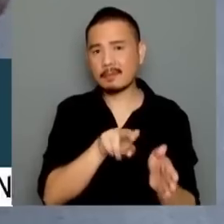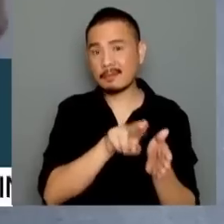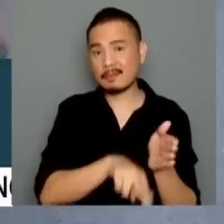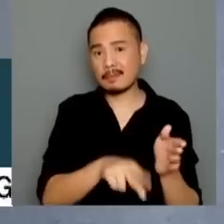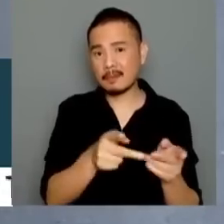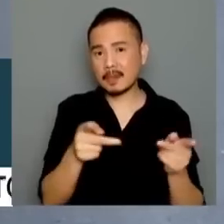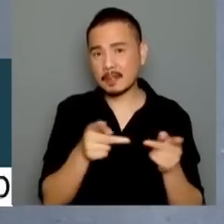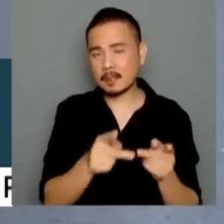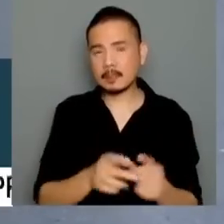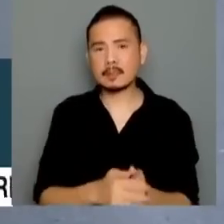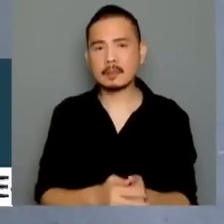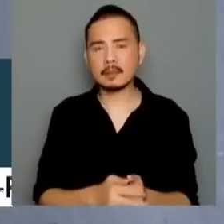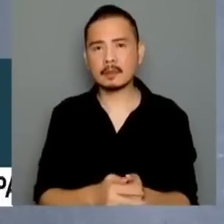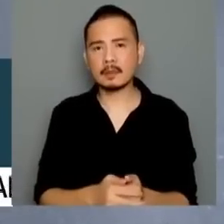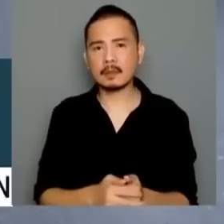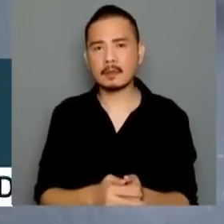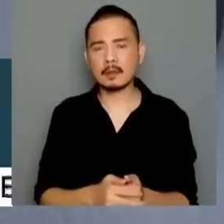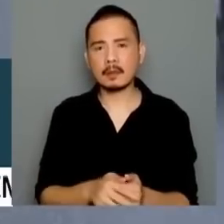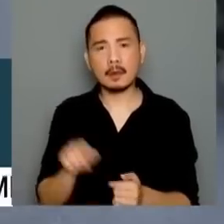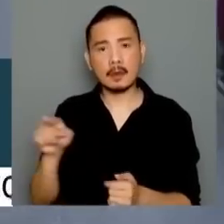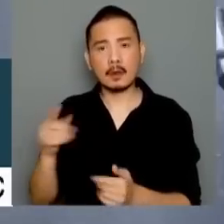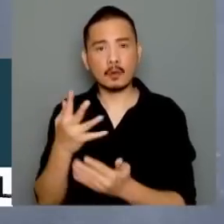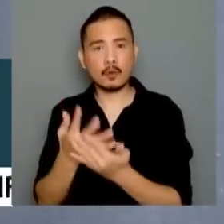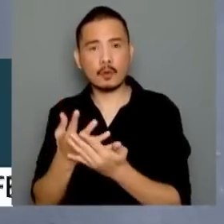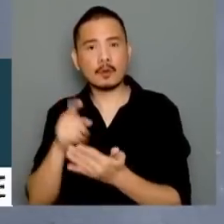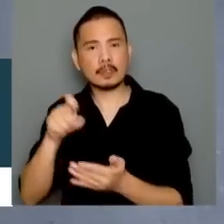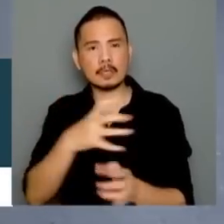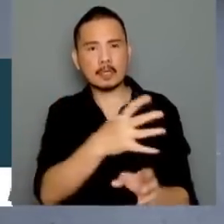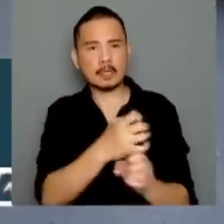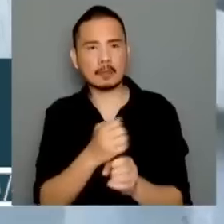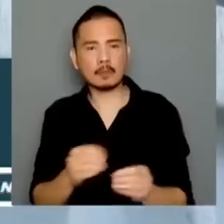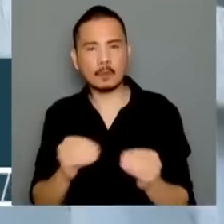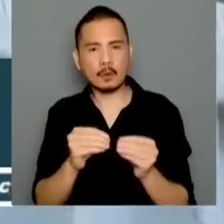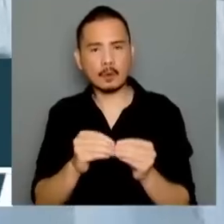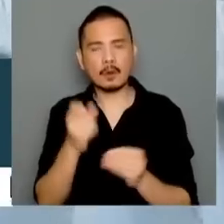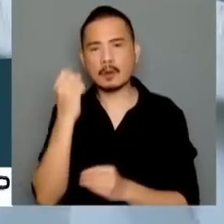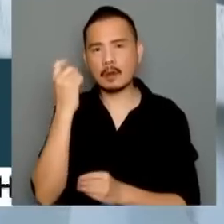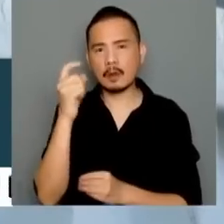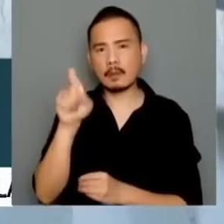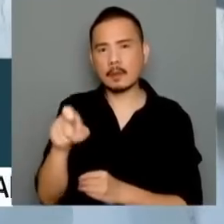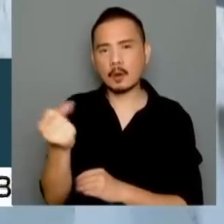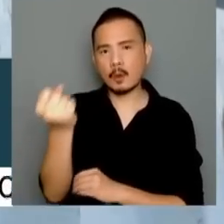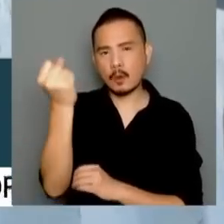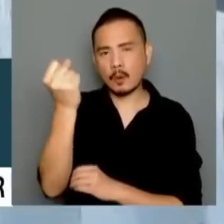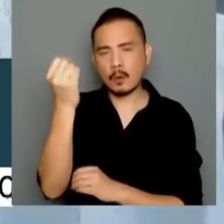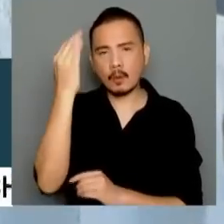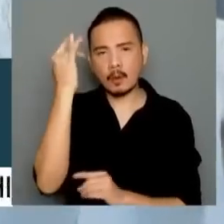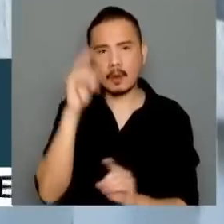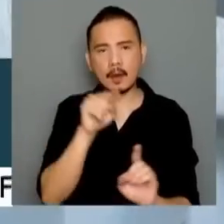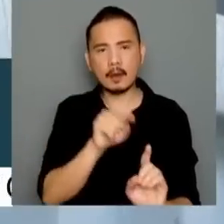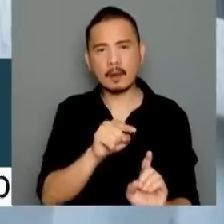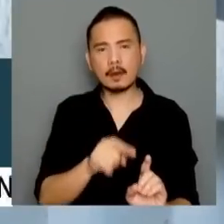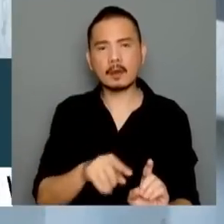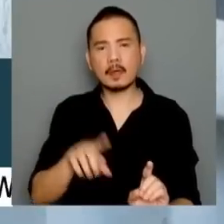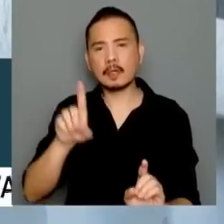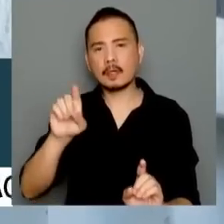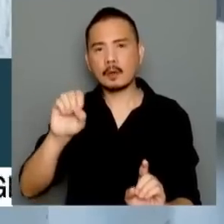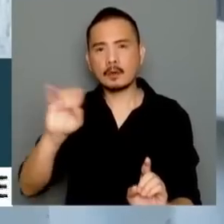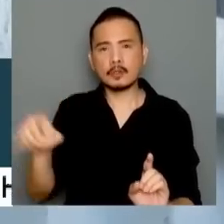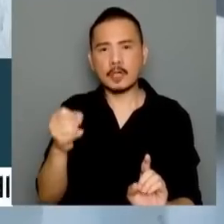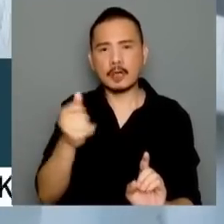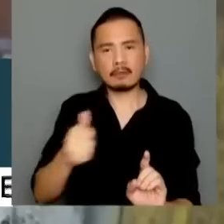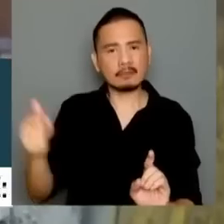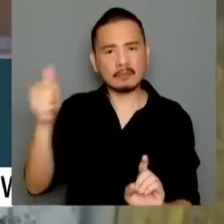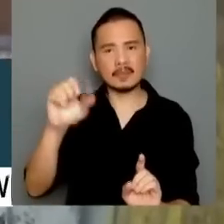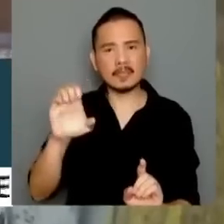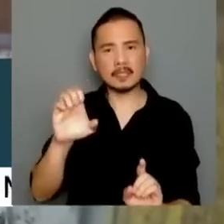were supposed to claim more cadavers, but then this was put on hold because of the statement of Justice Secretary Remulla